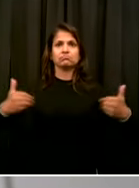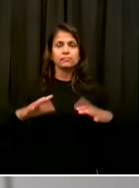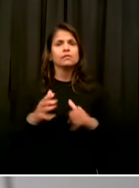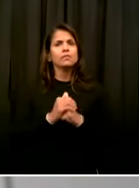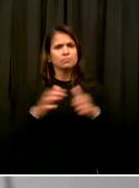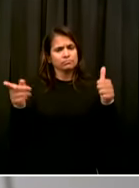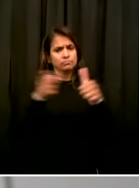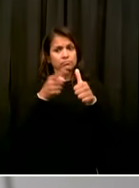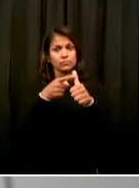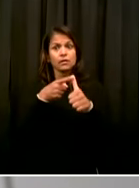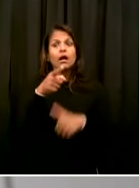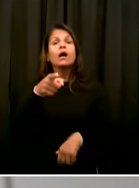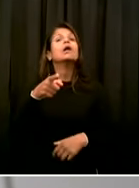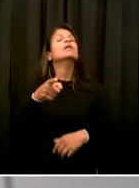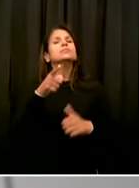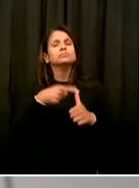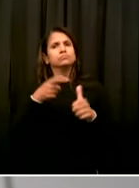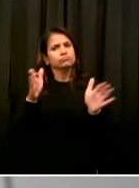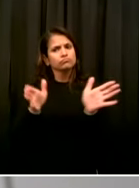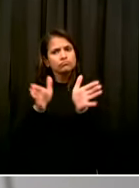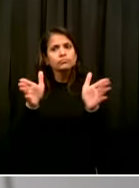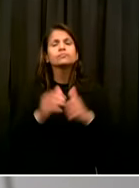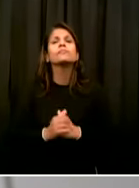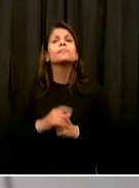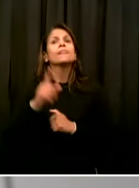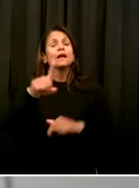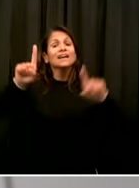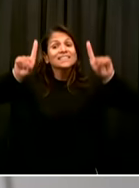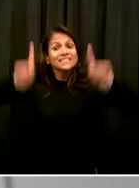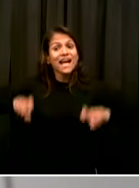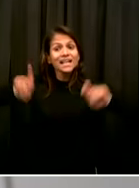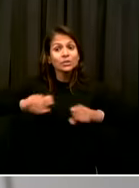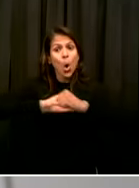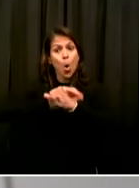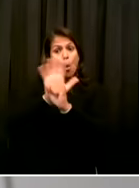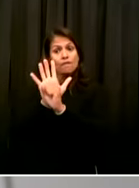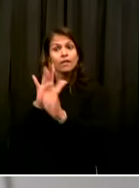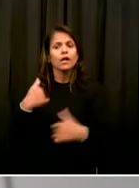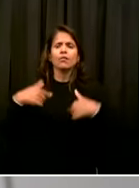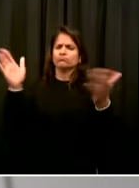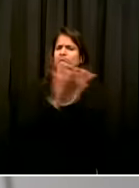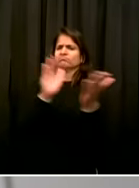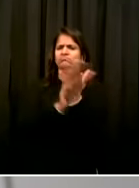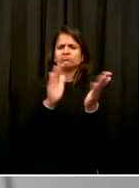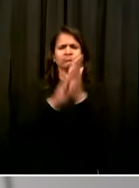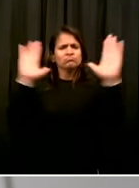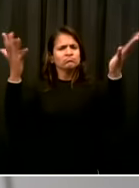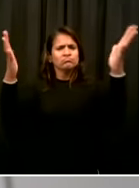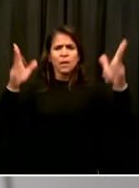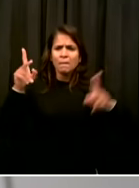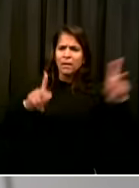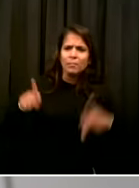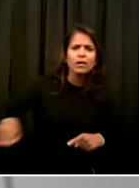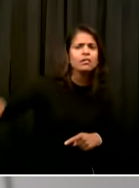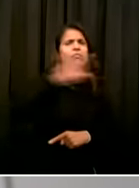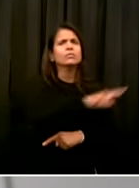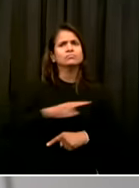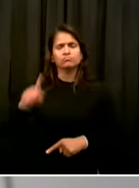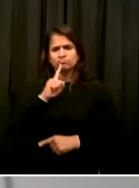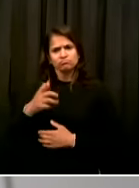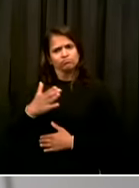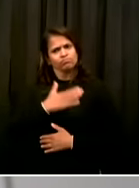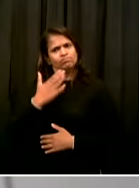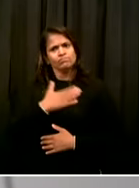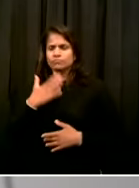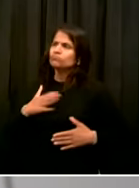been lonely work for New York City because we haven't gotten the support we needed from the federal government. But New Yorkers have been getting tested, and we want to double down